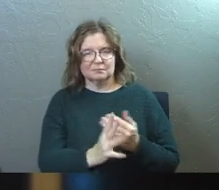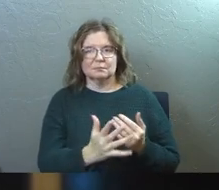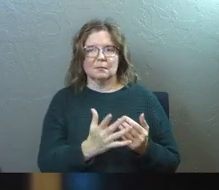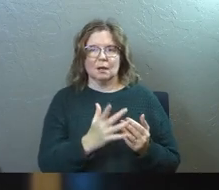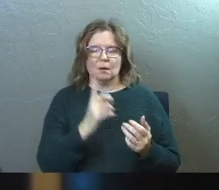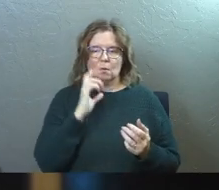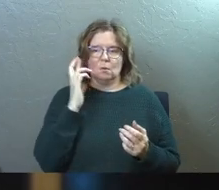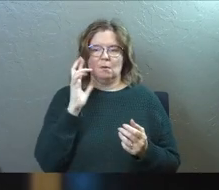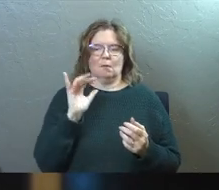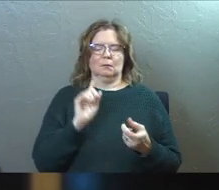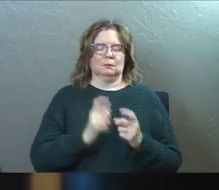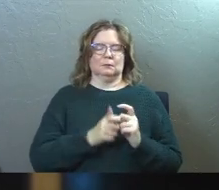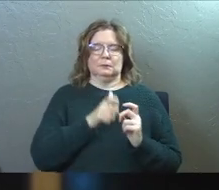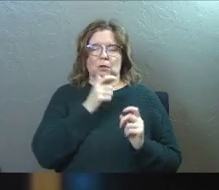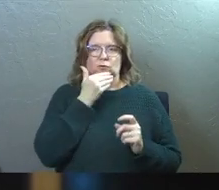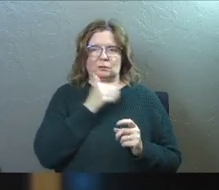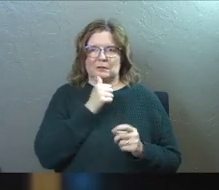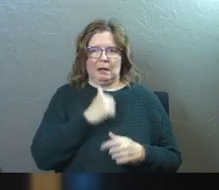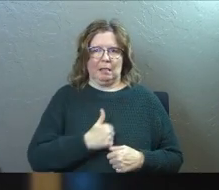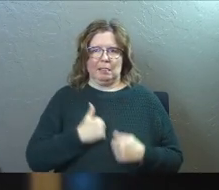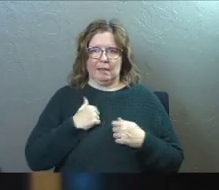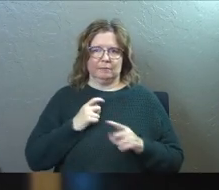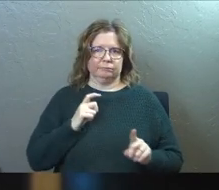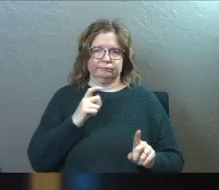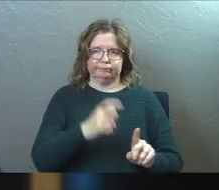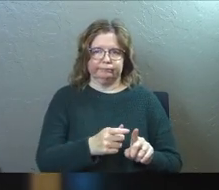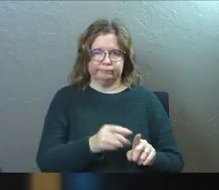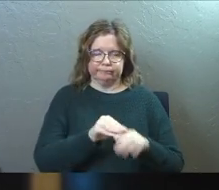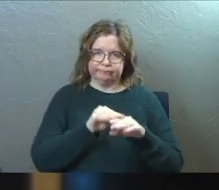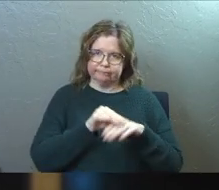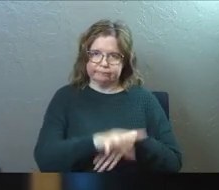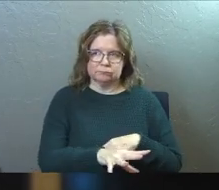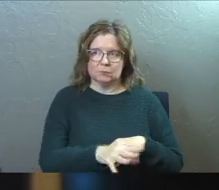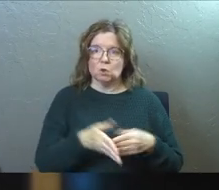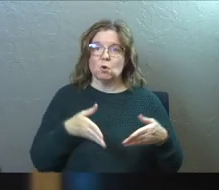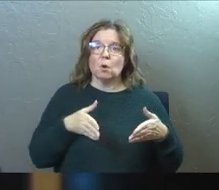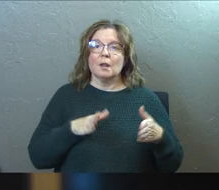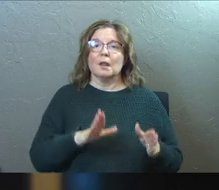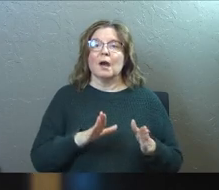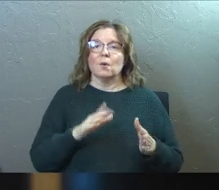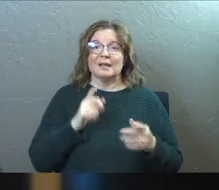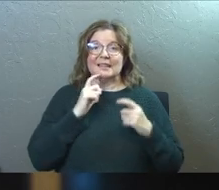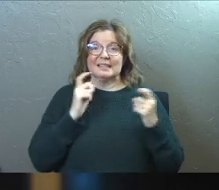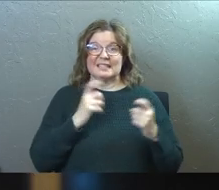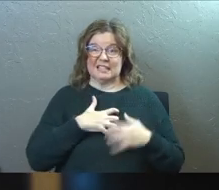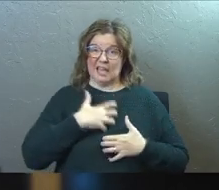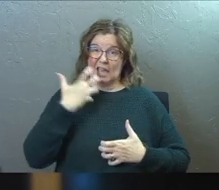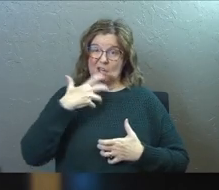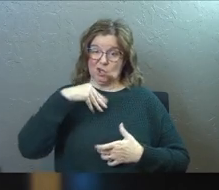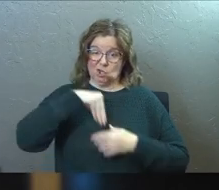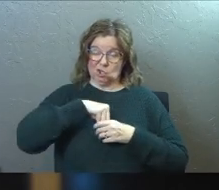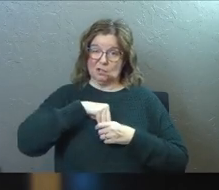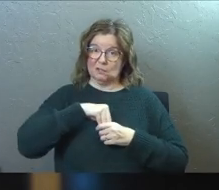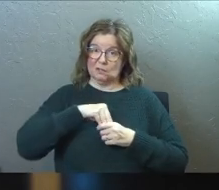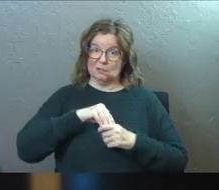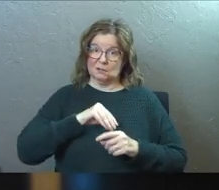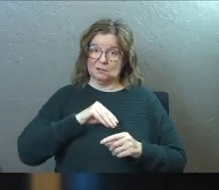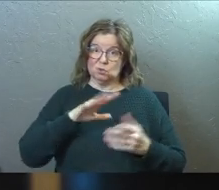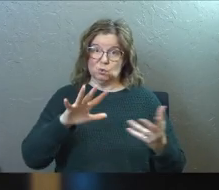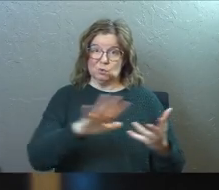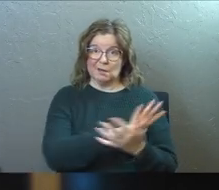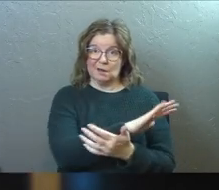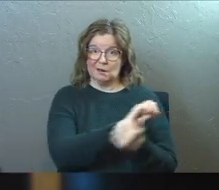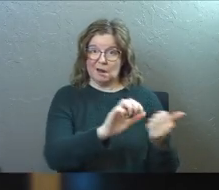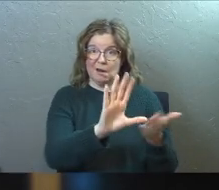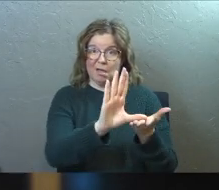change. These are not life-giving words. This is bad language. What you're doing is you're allowing this sin, this anger to come behind this and to tear